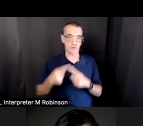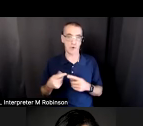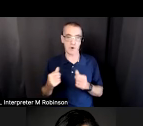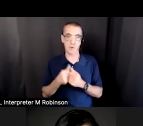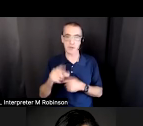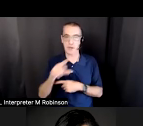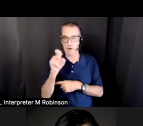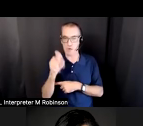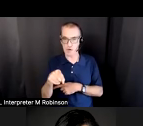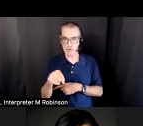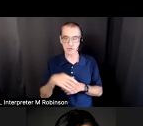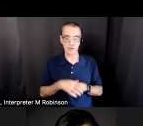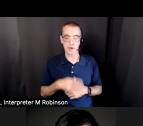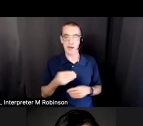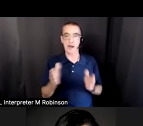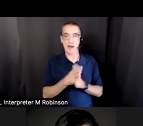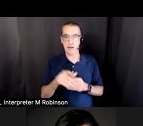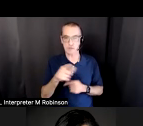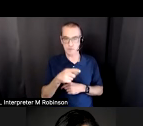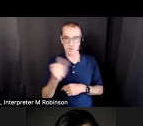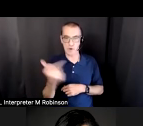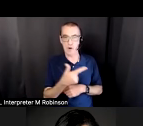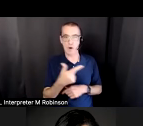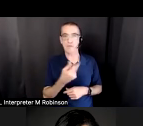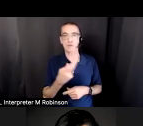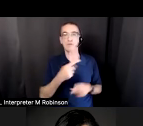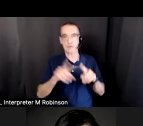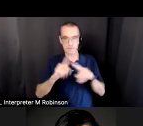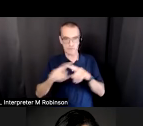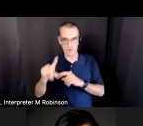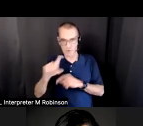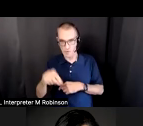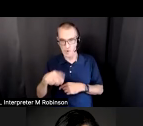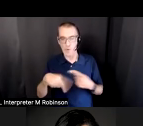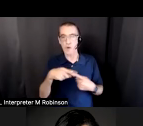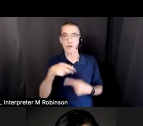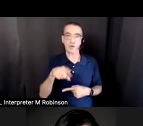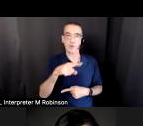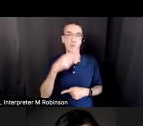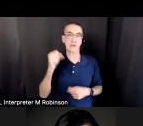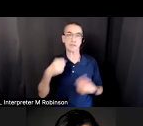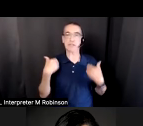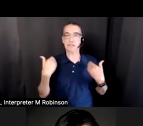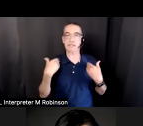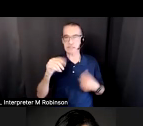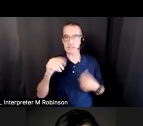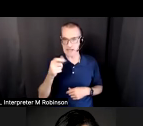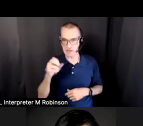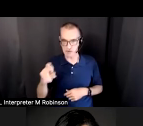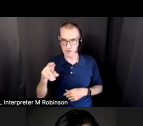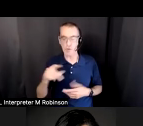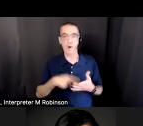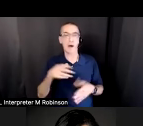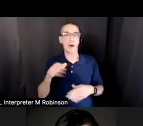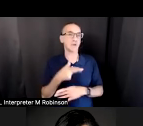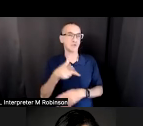question and ask you all a few different questions. When you were a teenager, what music did